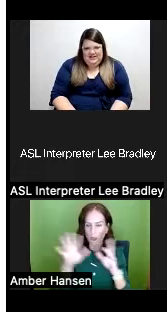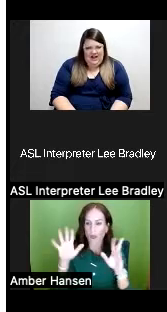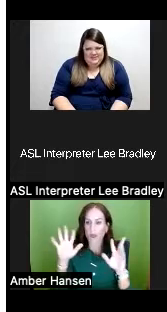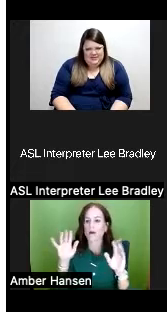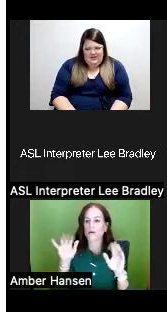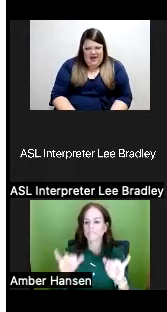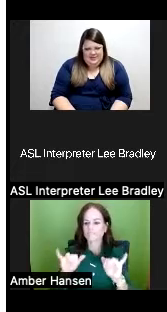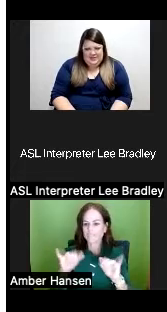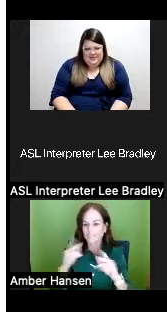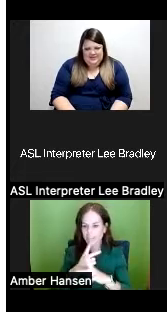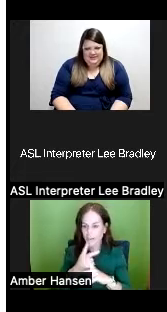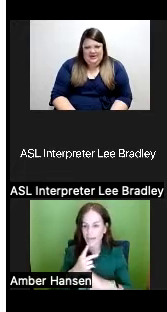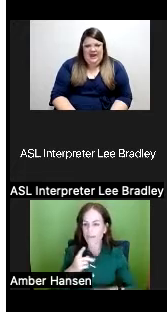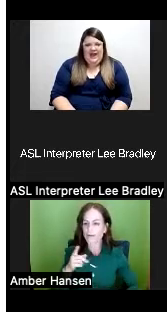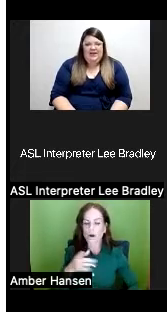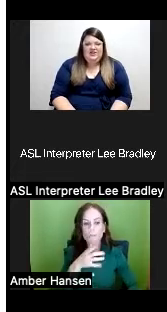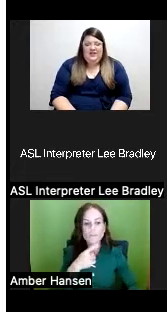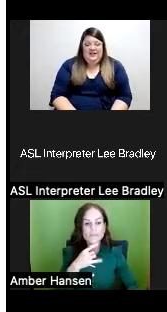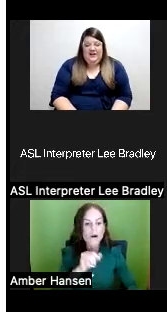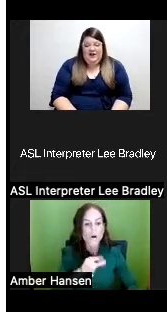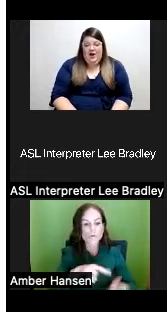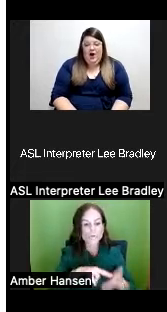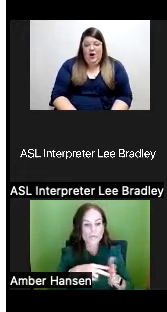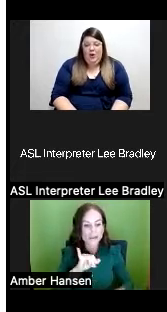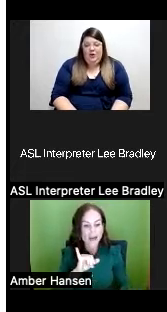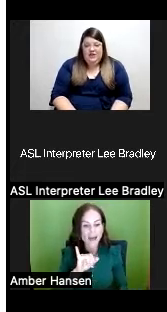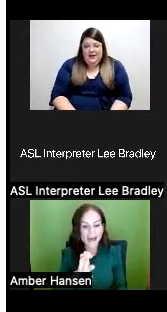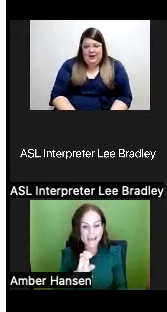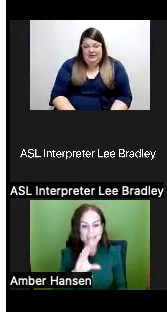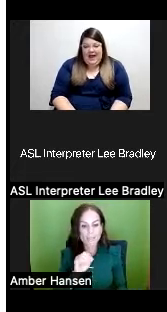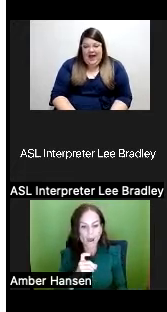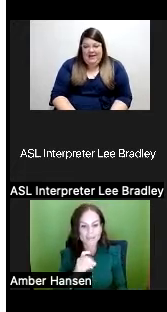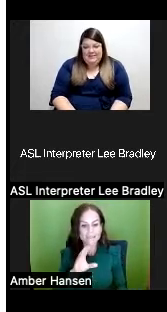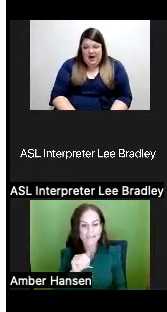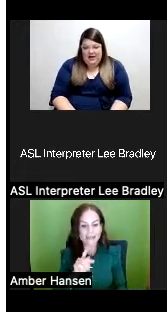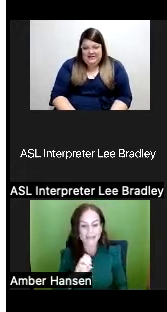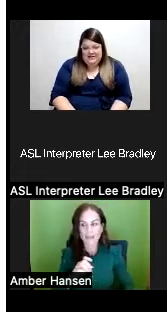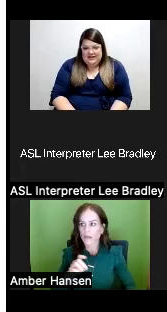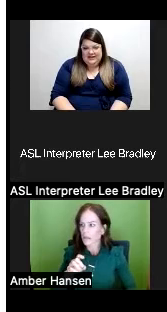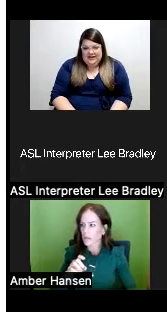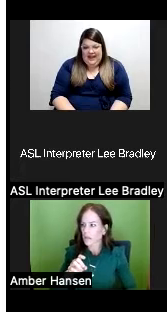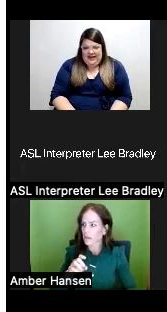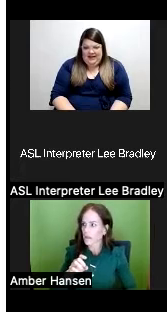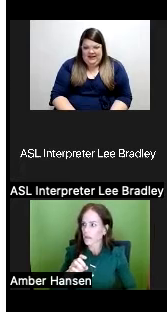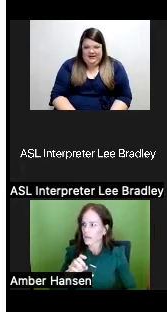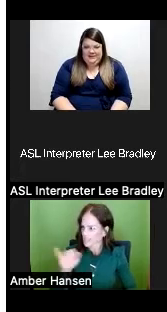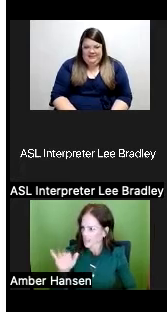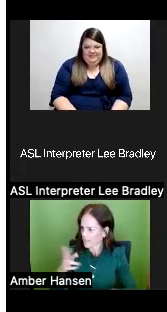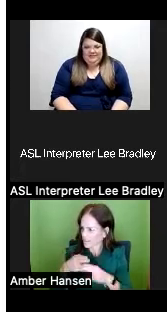And she said, "The hospice, the hospice?" And she finally figured out, "Oh, you're talking about the ice box